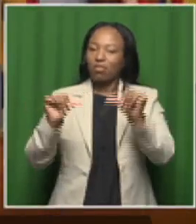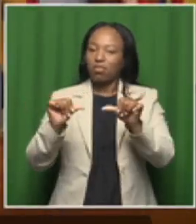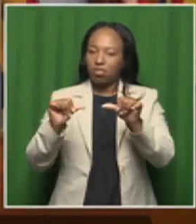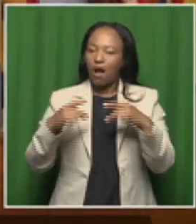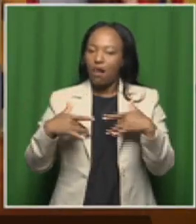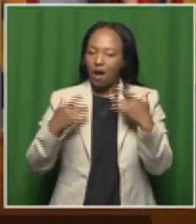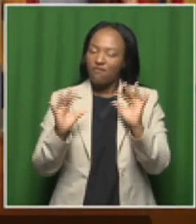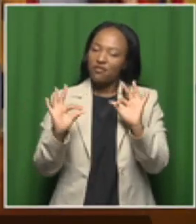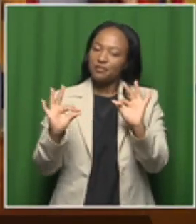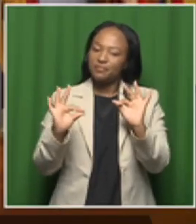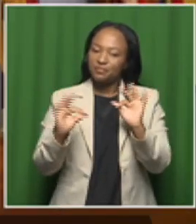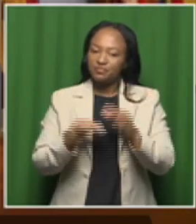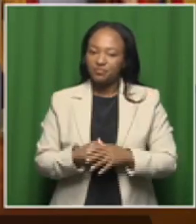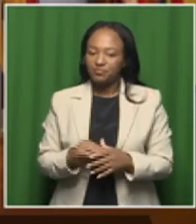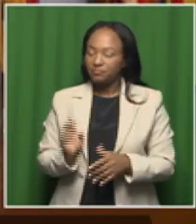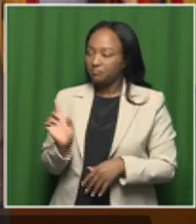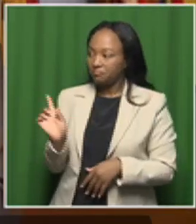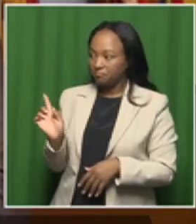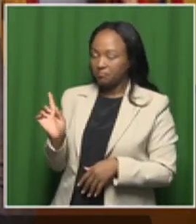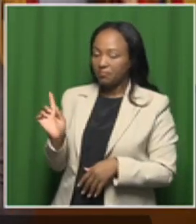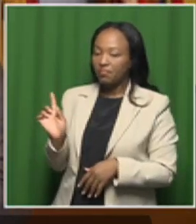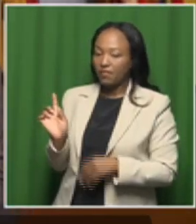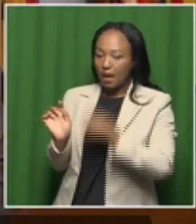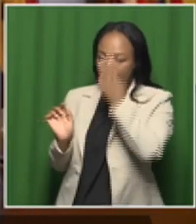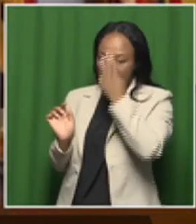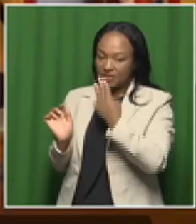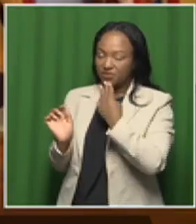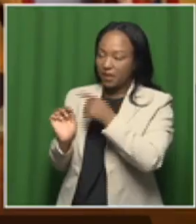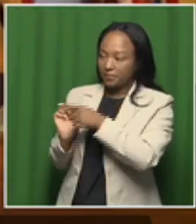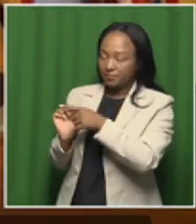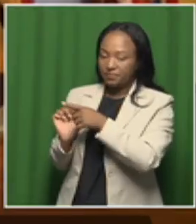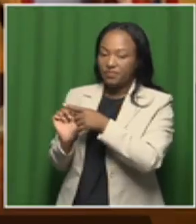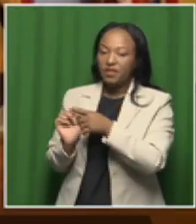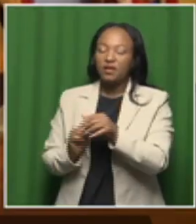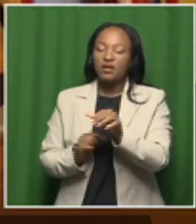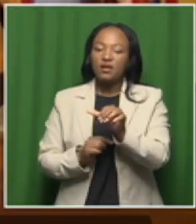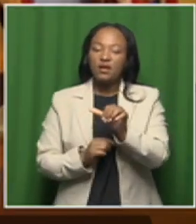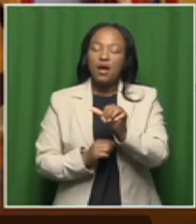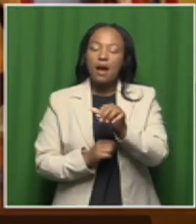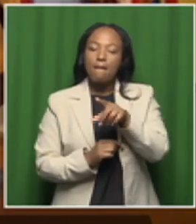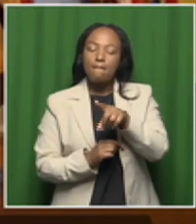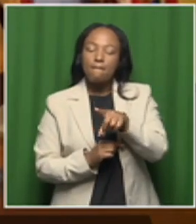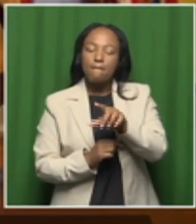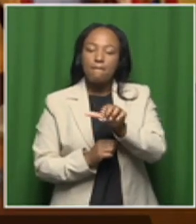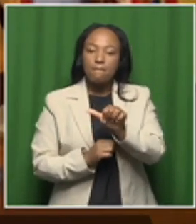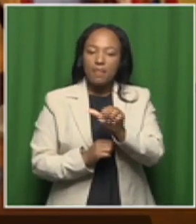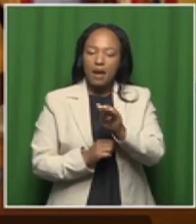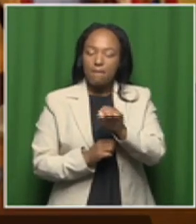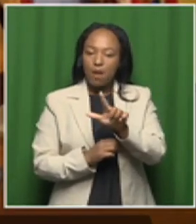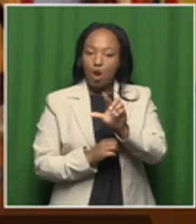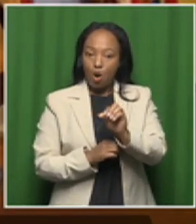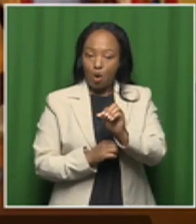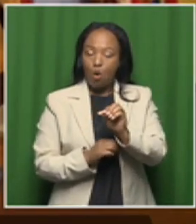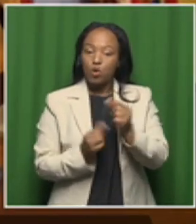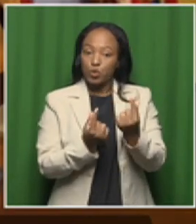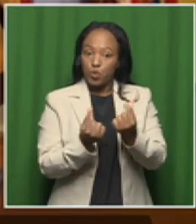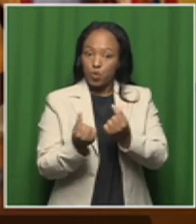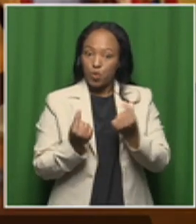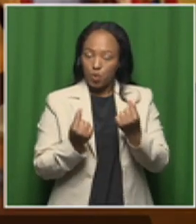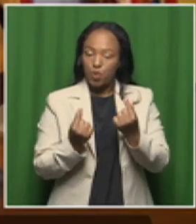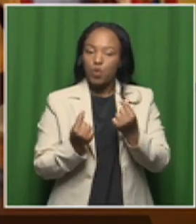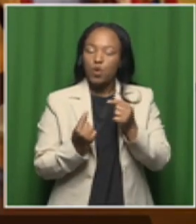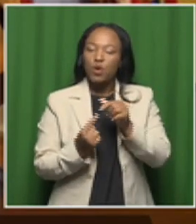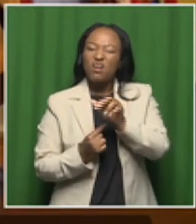tapestry behind me is based on the original painting Guernica by Pablo Picasso and was commissioned by